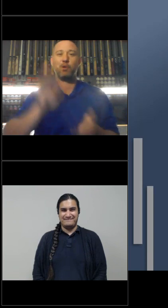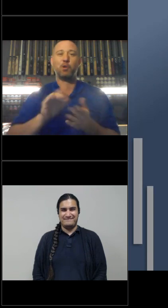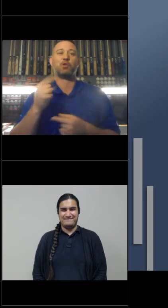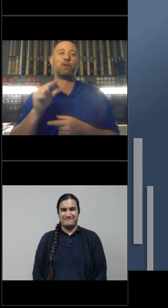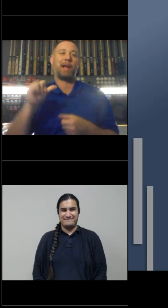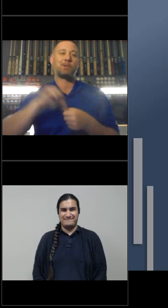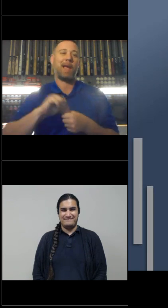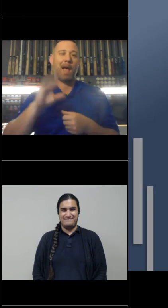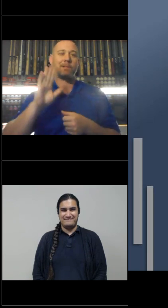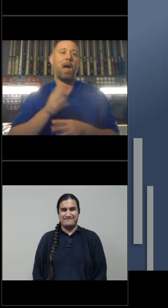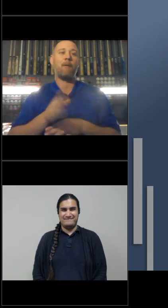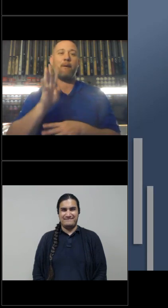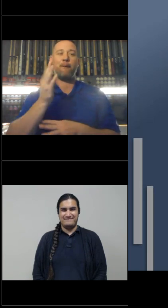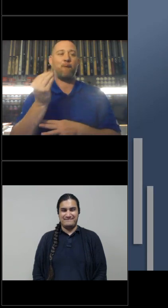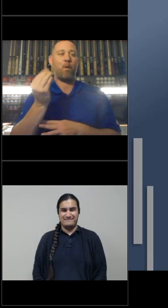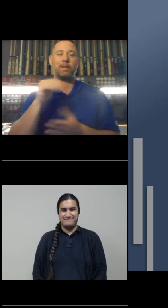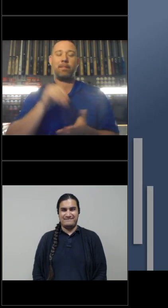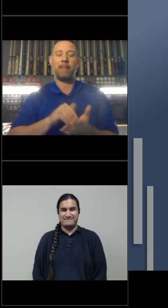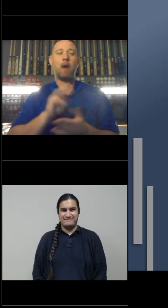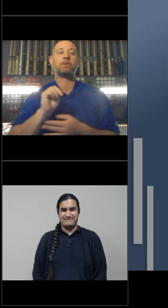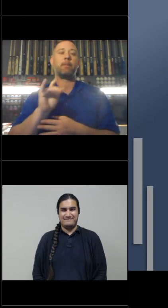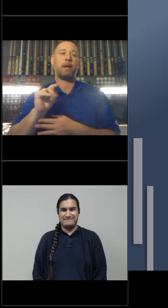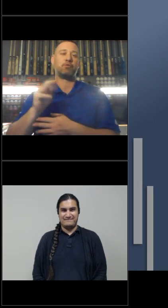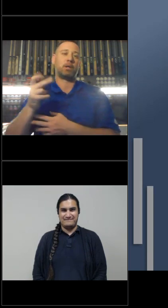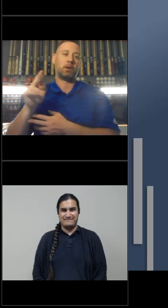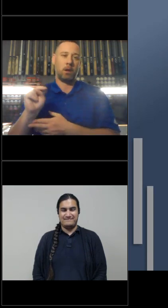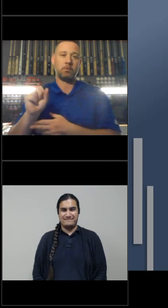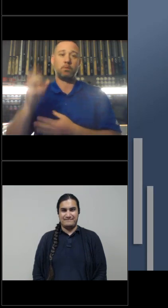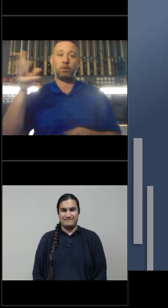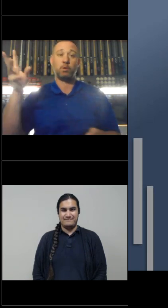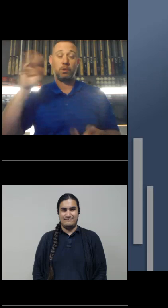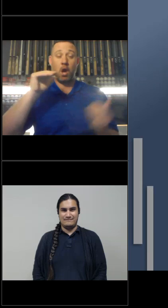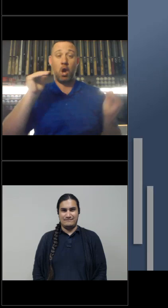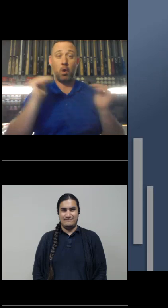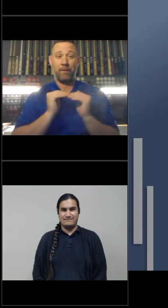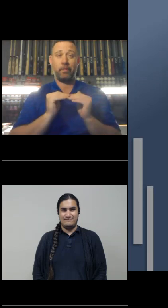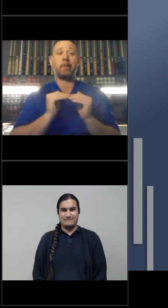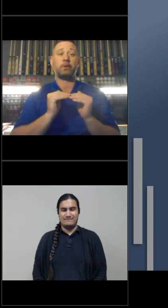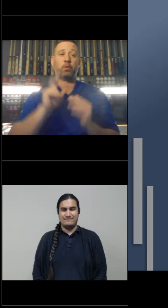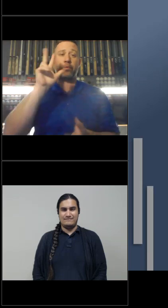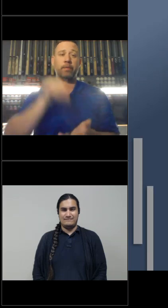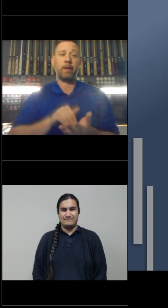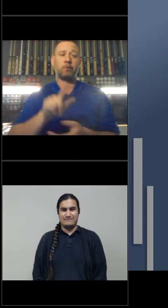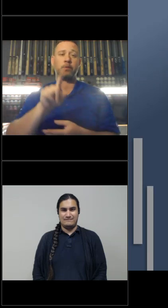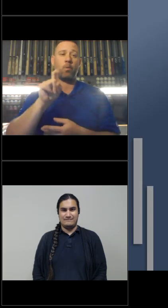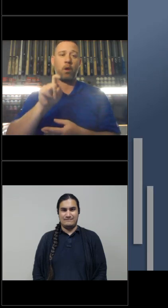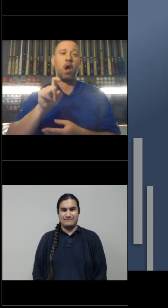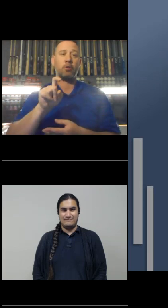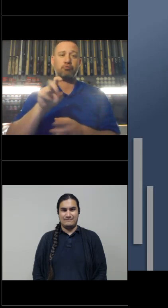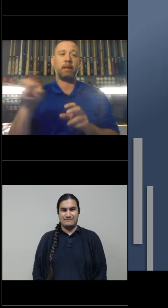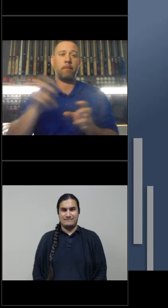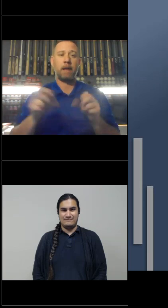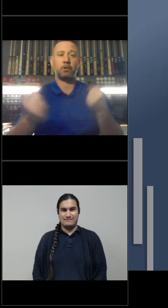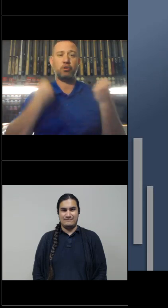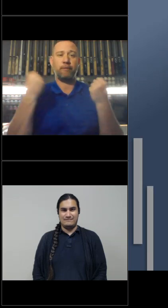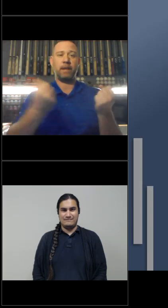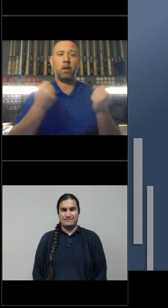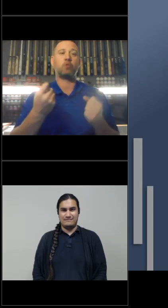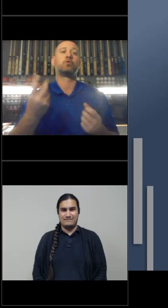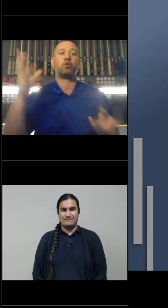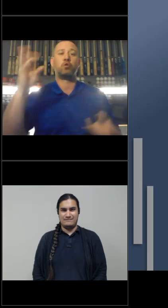over 14,000 metric tons, which is equivalent to approximately 3,100 passenger vehicles driven for 1